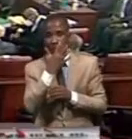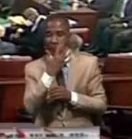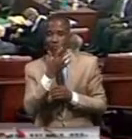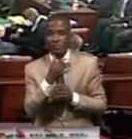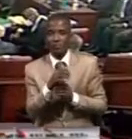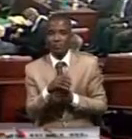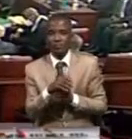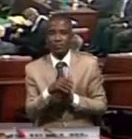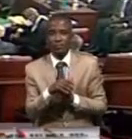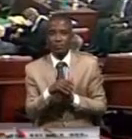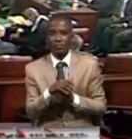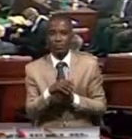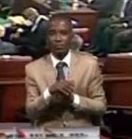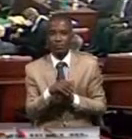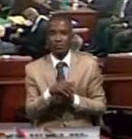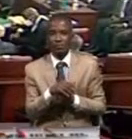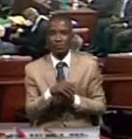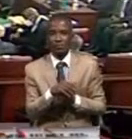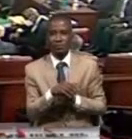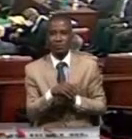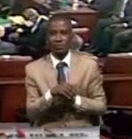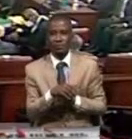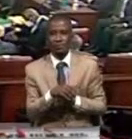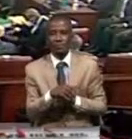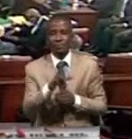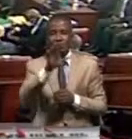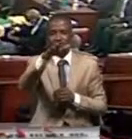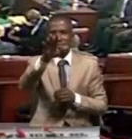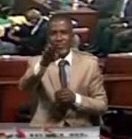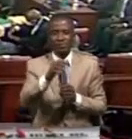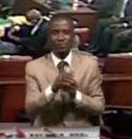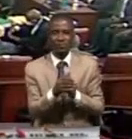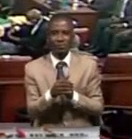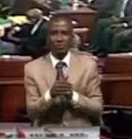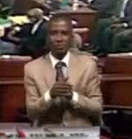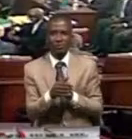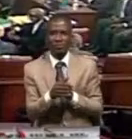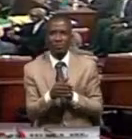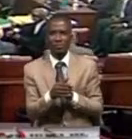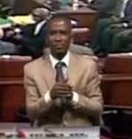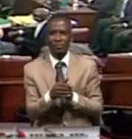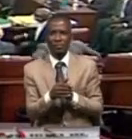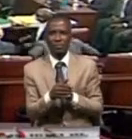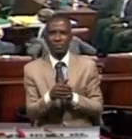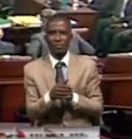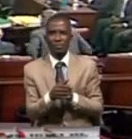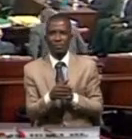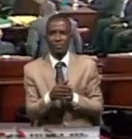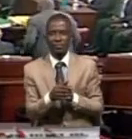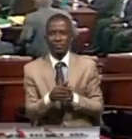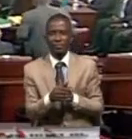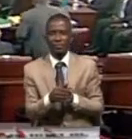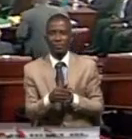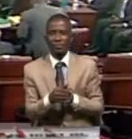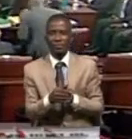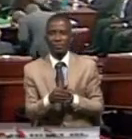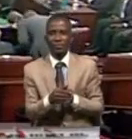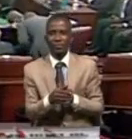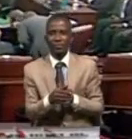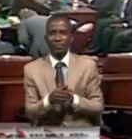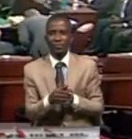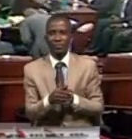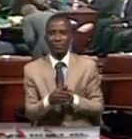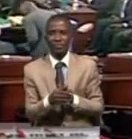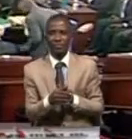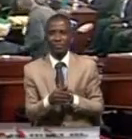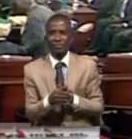So if your lordship, yeah, he is evading. My lords, I will totally adopt your